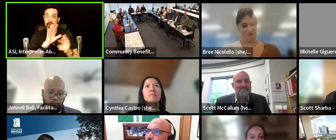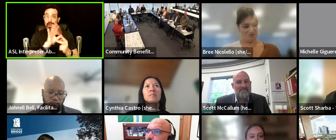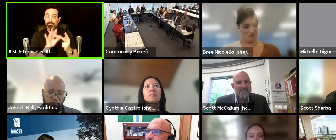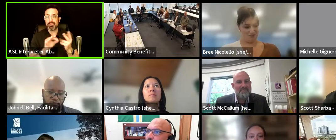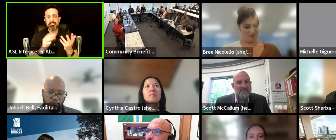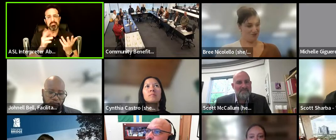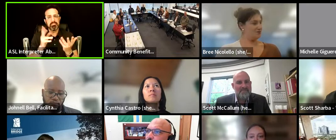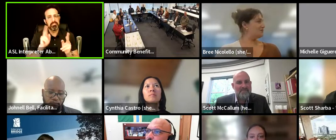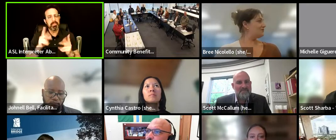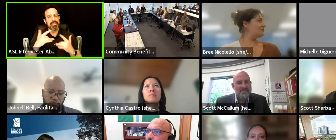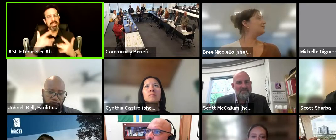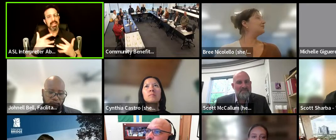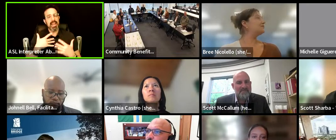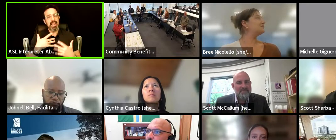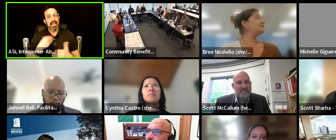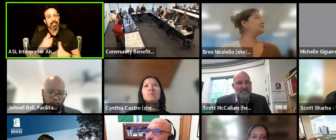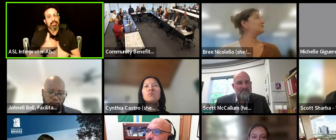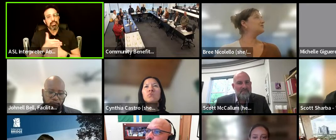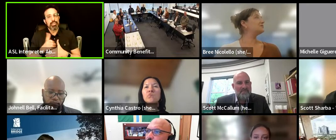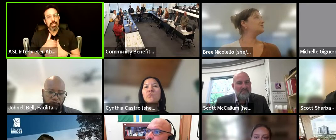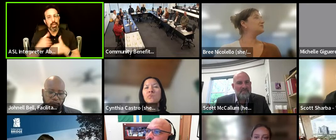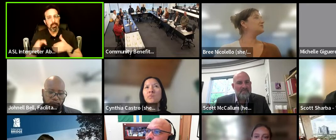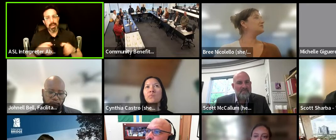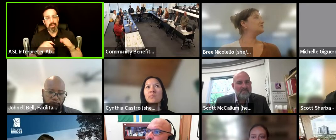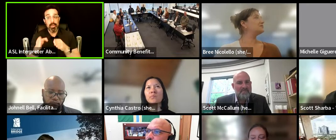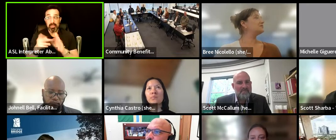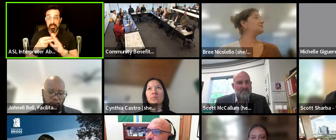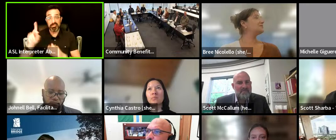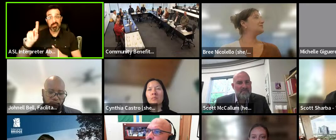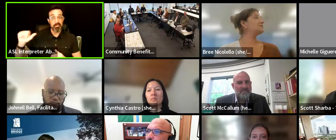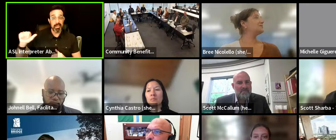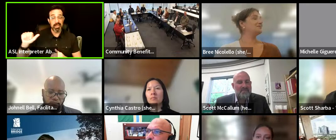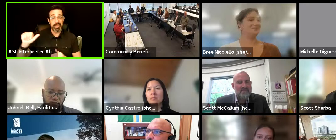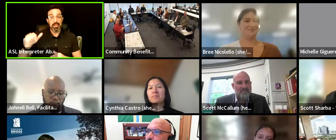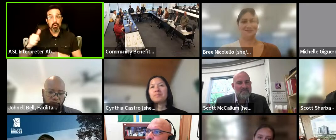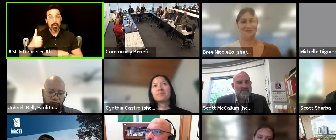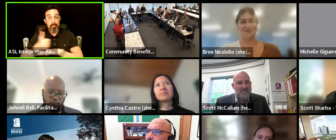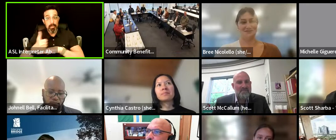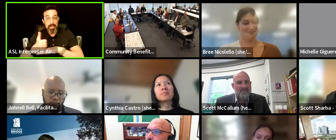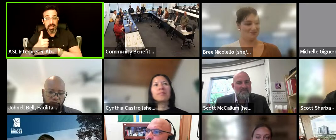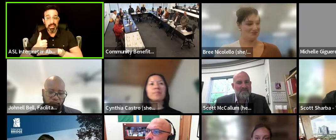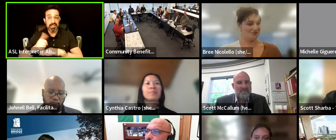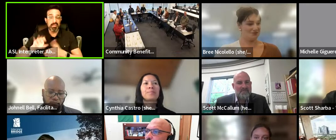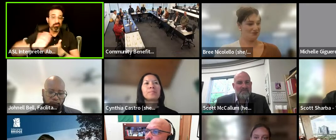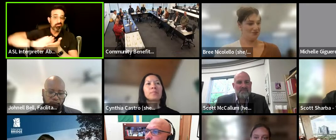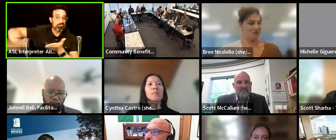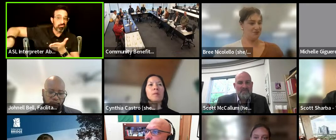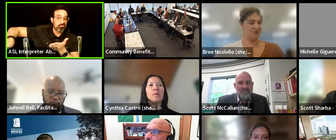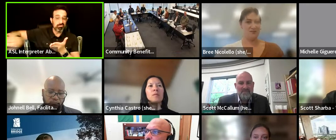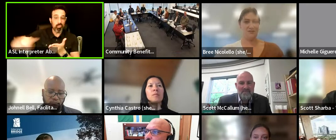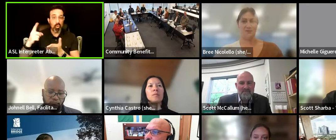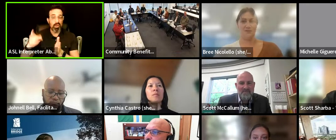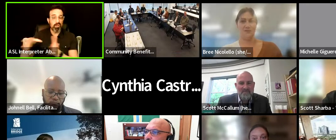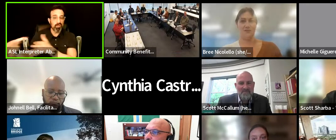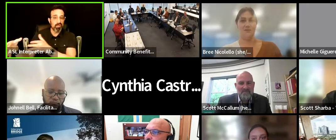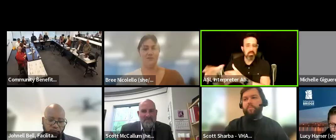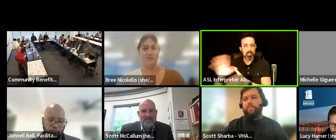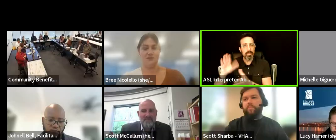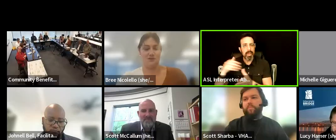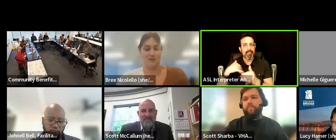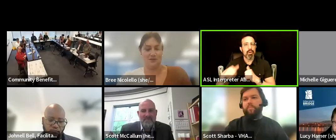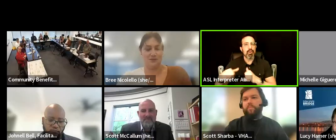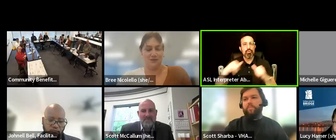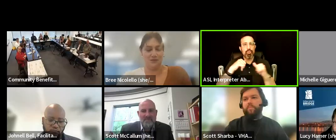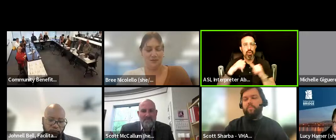have a shared pathway. It's not that people with disabilities or mobility issues are put over to one side, but there's a common path